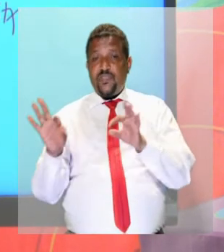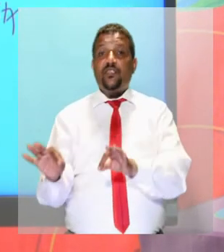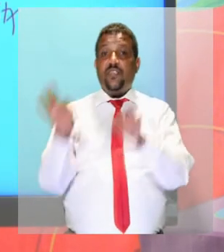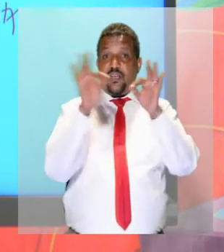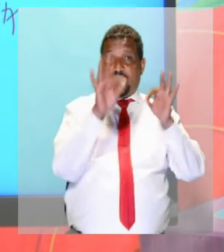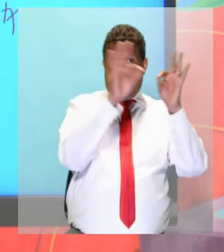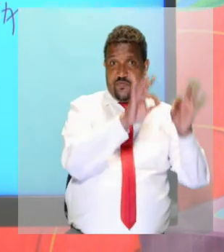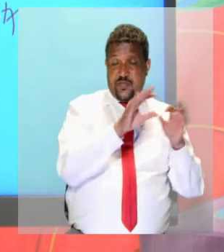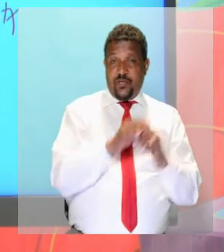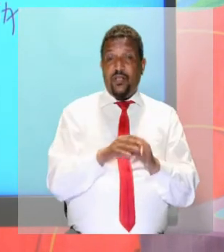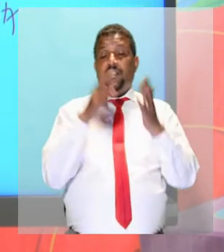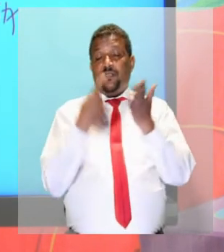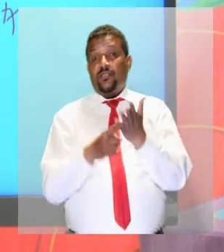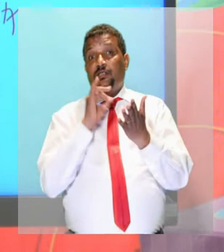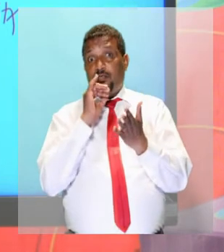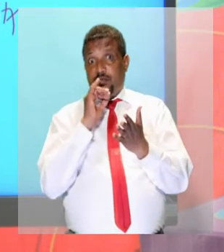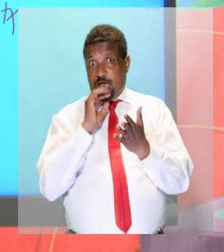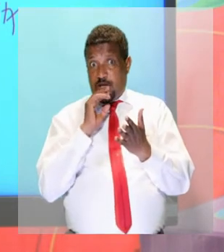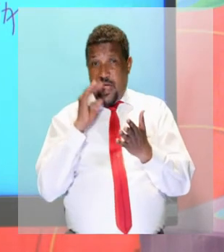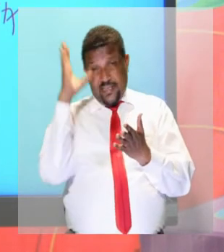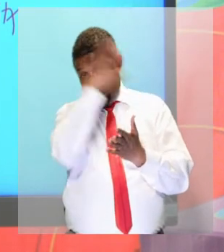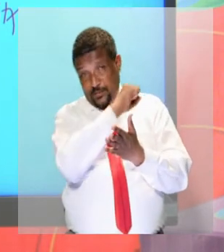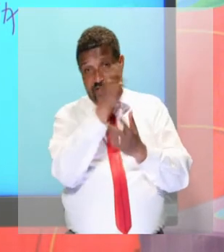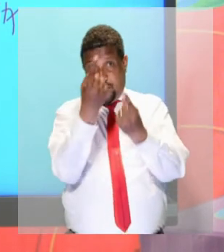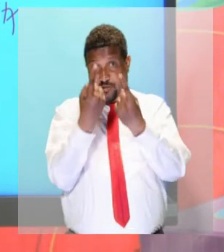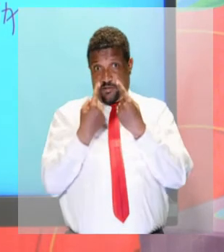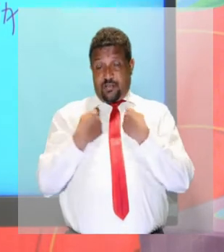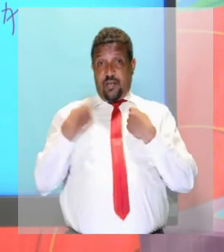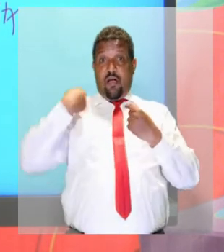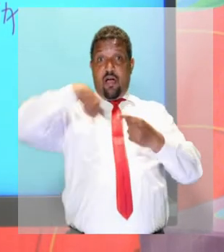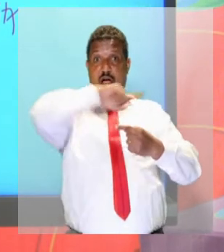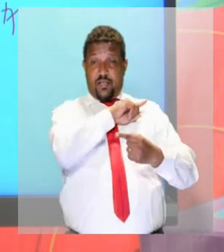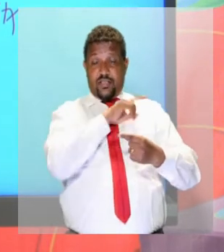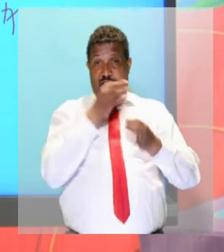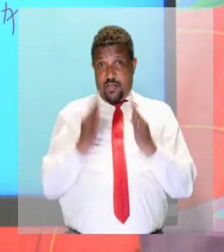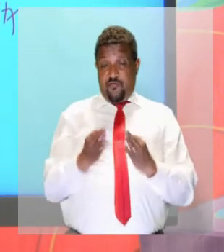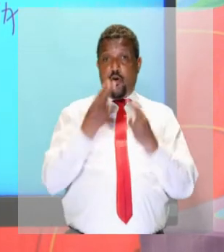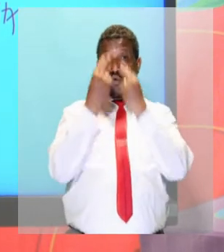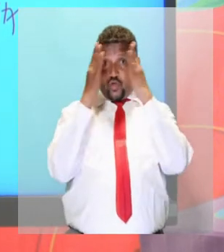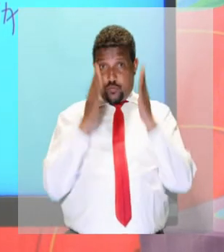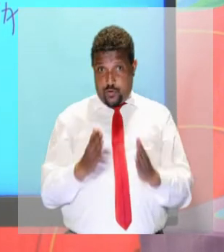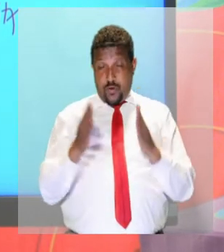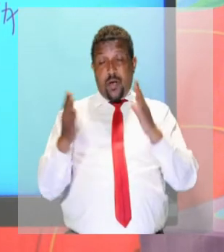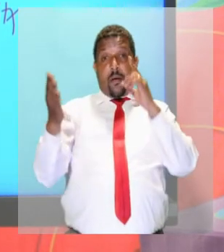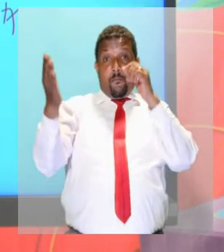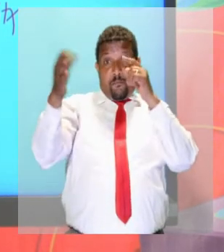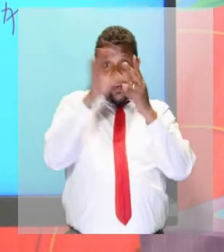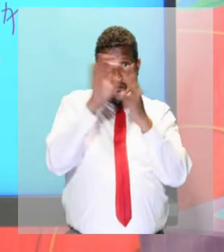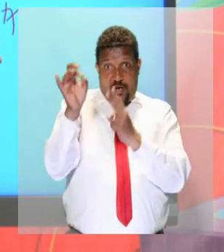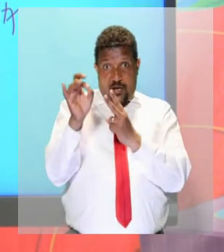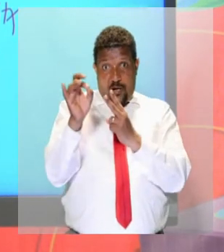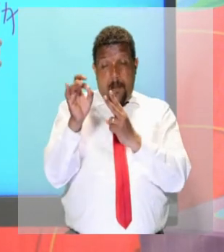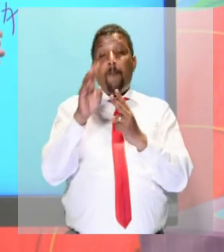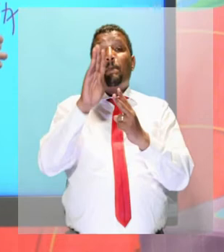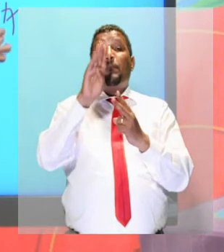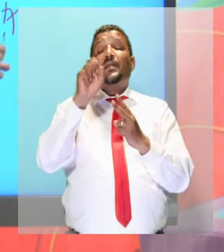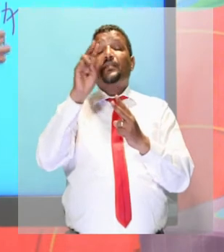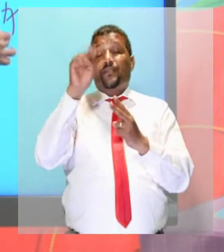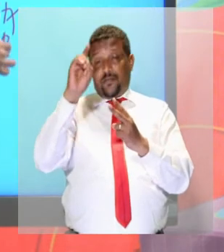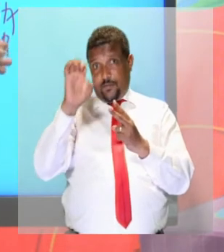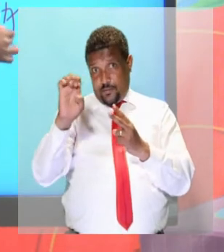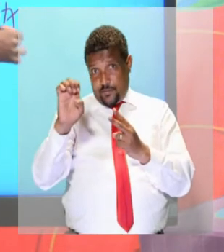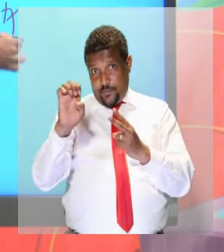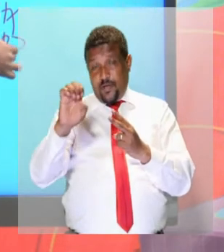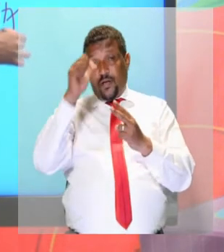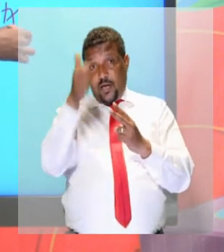transitivity. This assumption tells us if a consumer prefers bundle A than bundle B and bundle